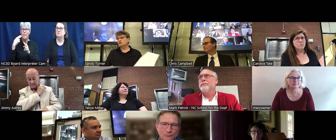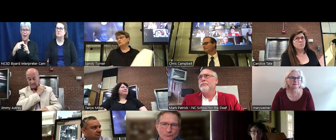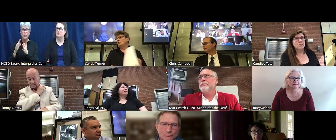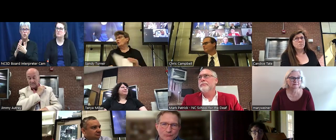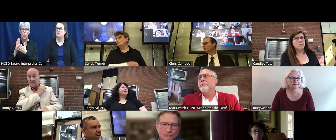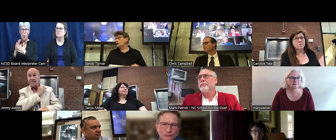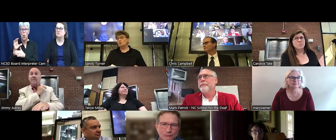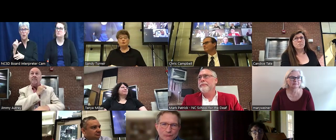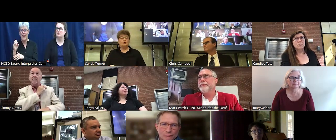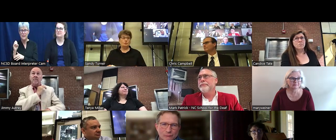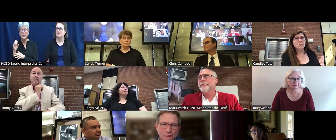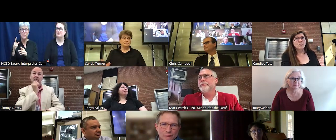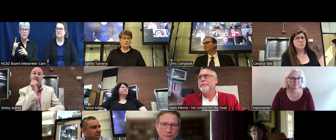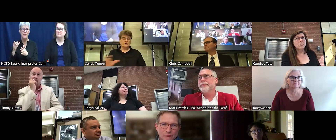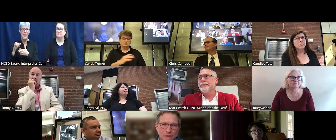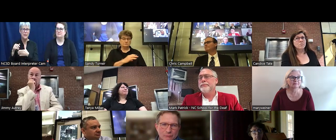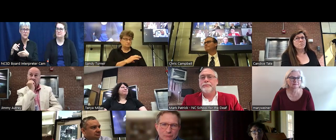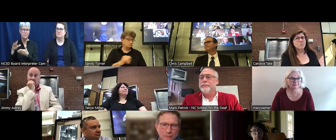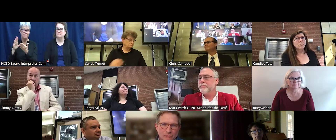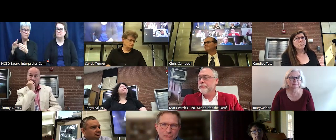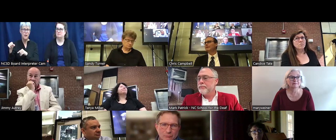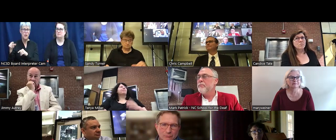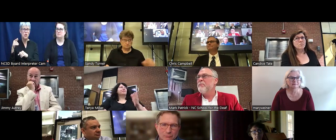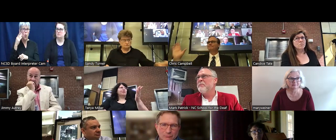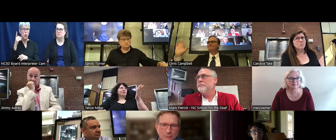just so you all know what's going on.